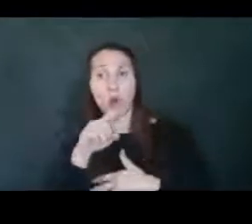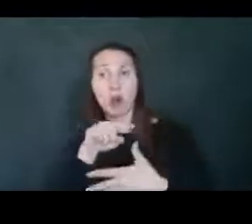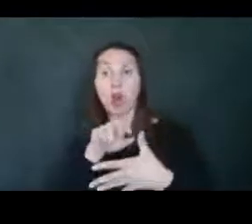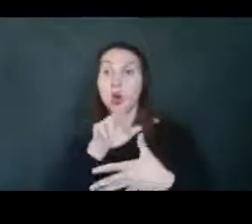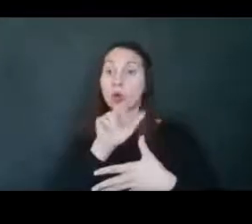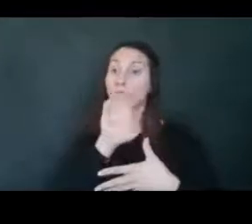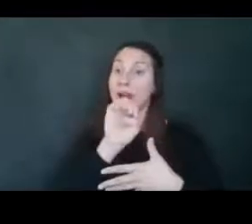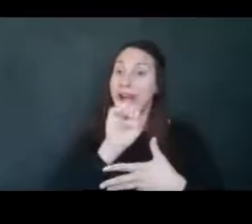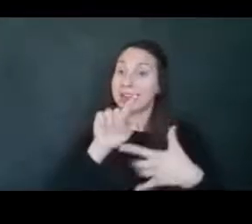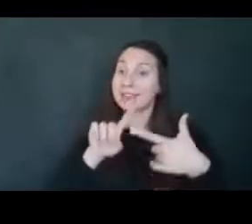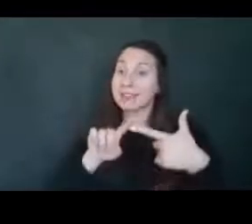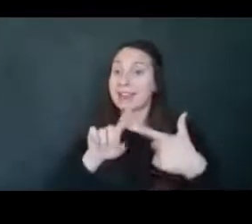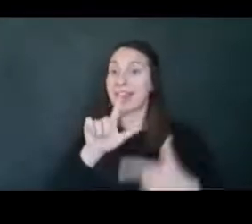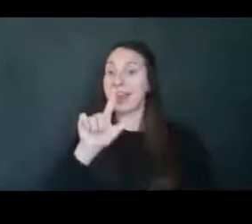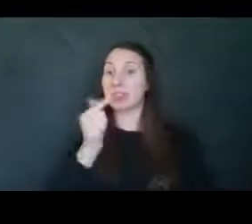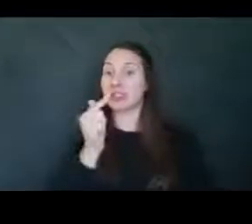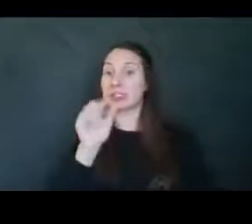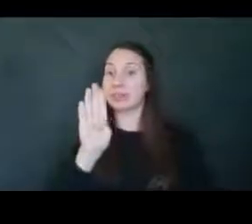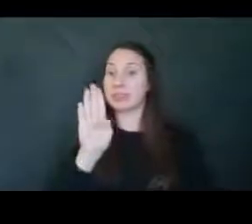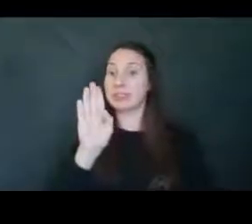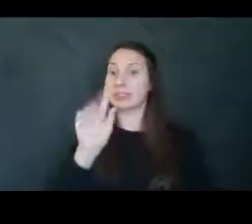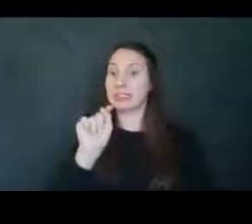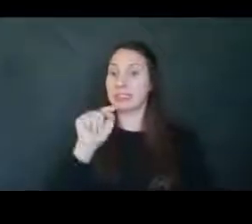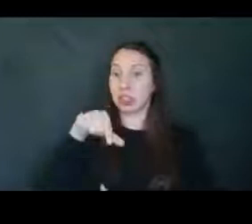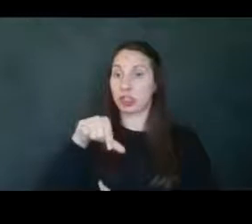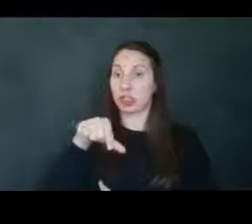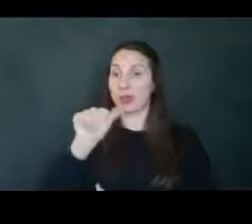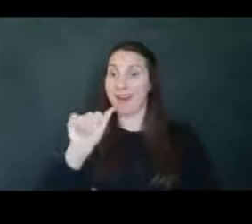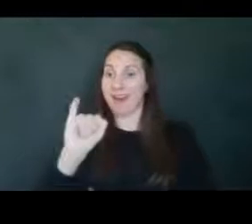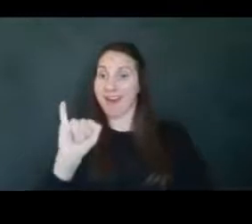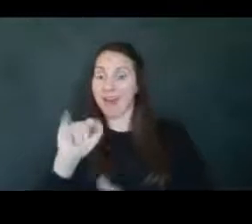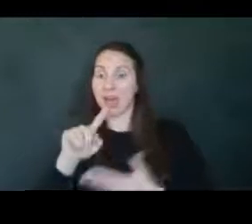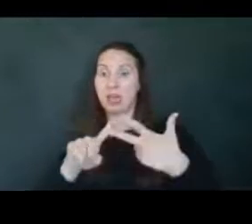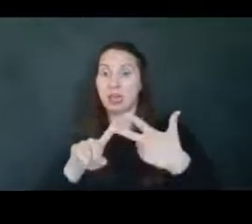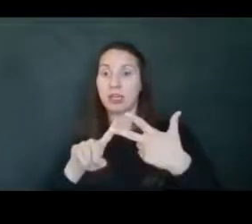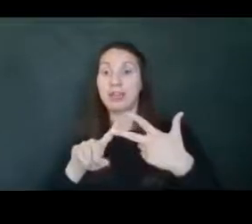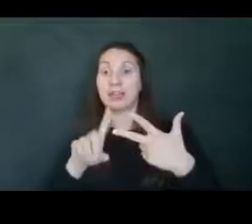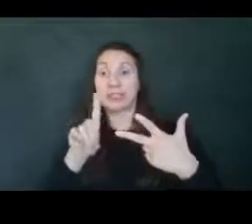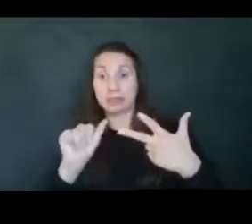LGBTQAI+, ability, and age. So there are